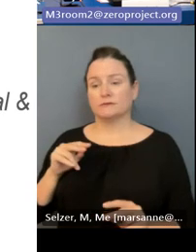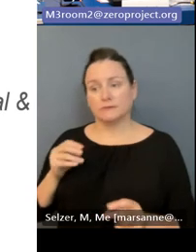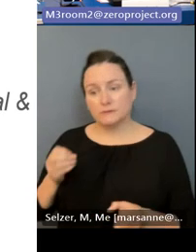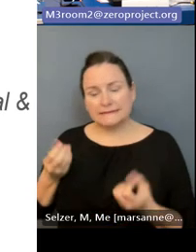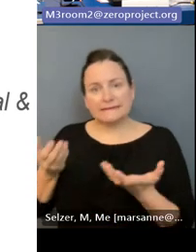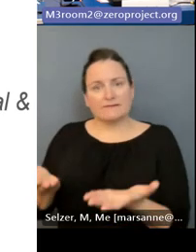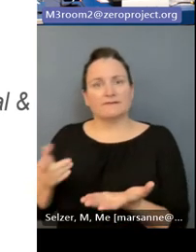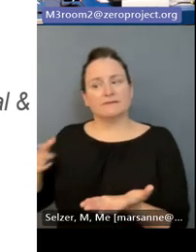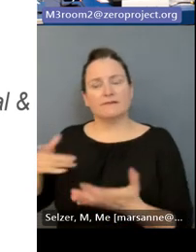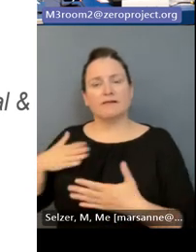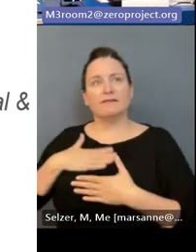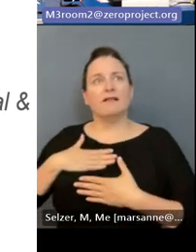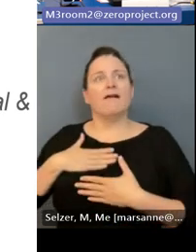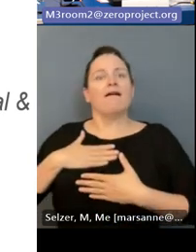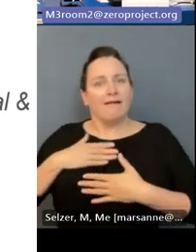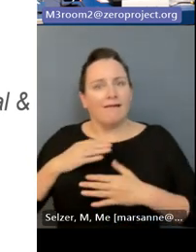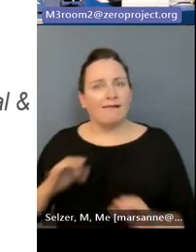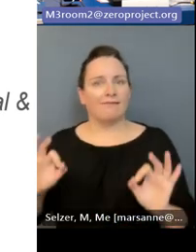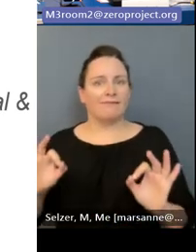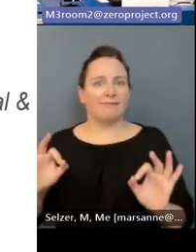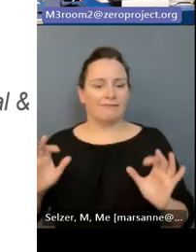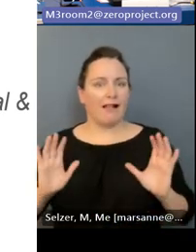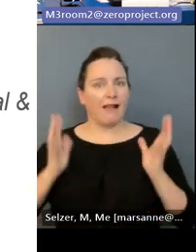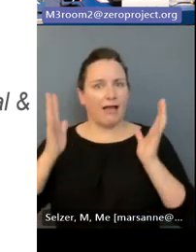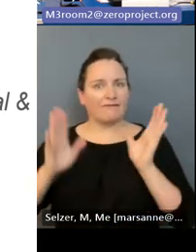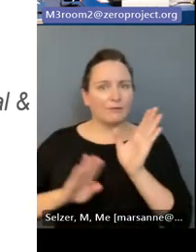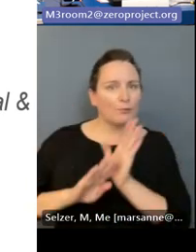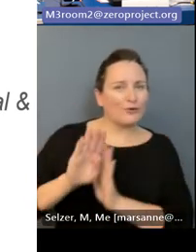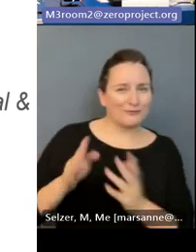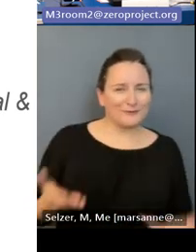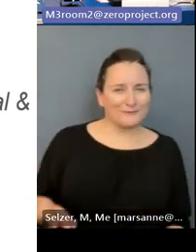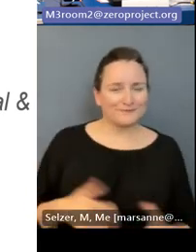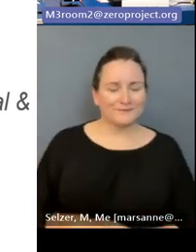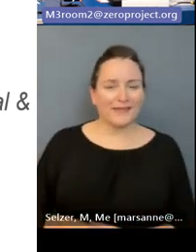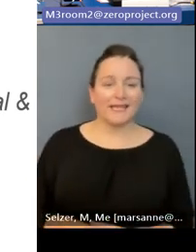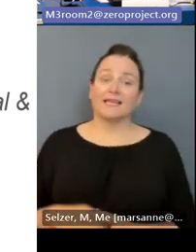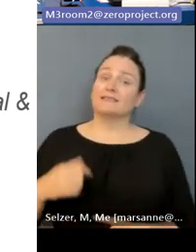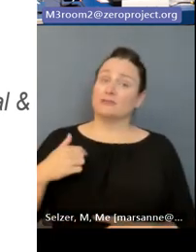setups, and when it comes to Love for Life organization, we are